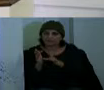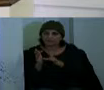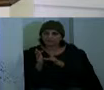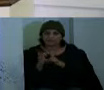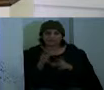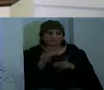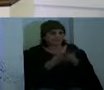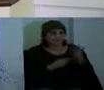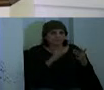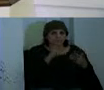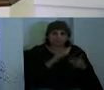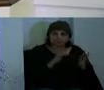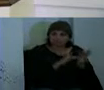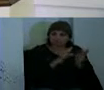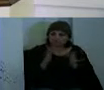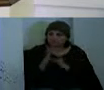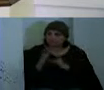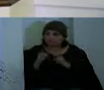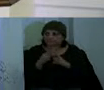What is Jesus to you?